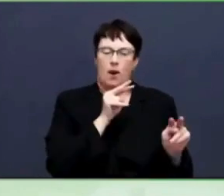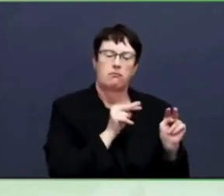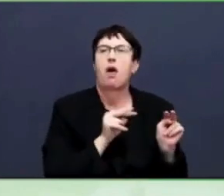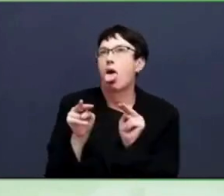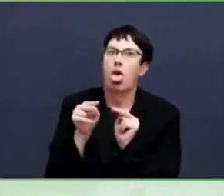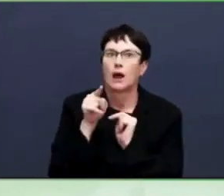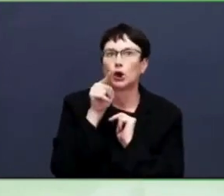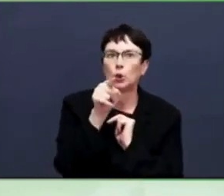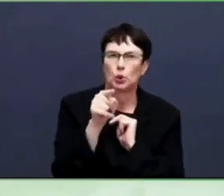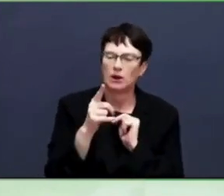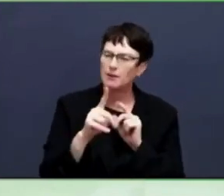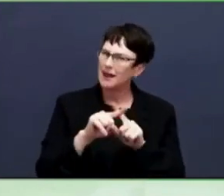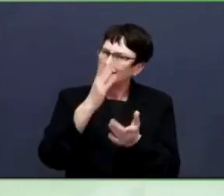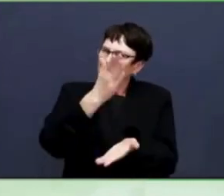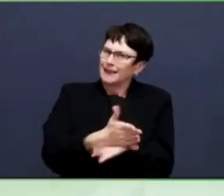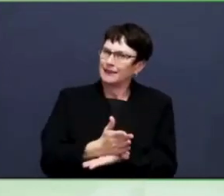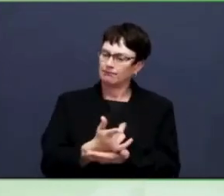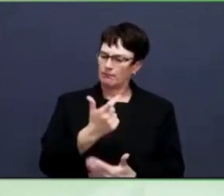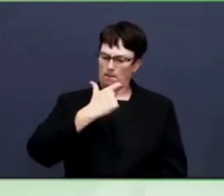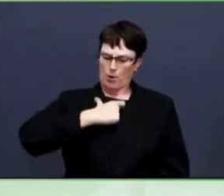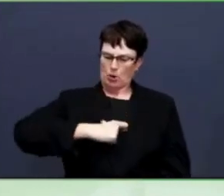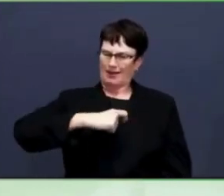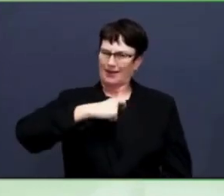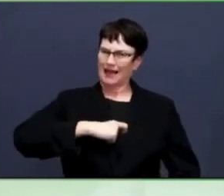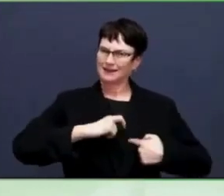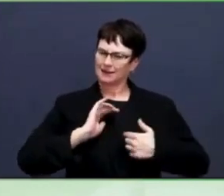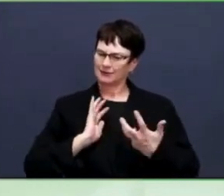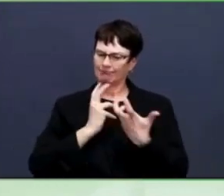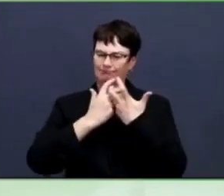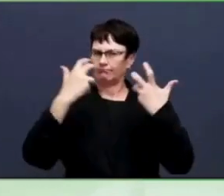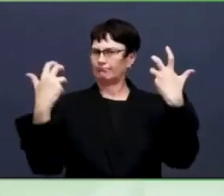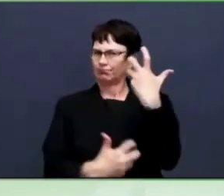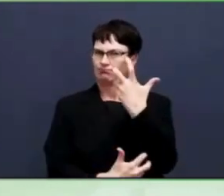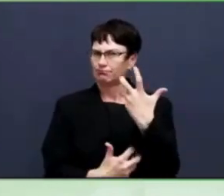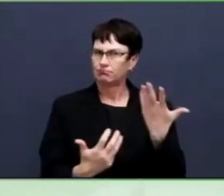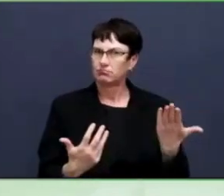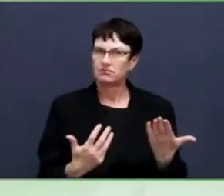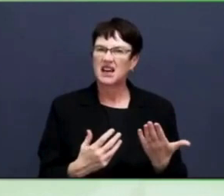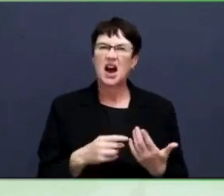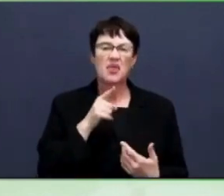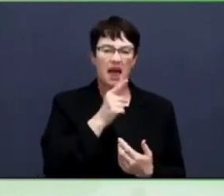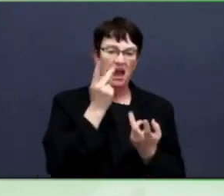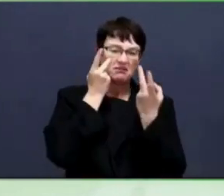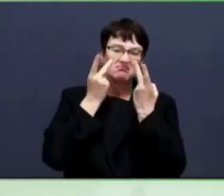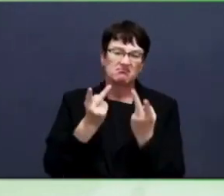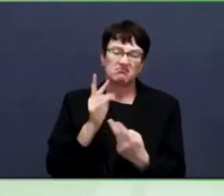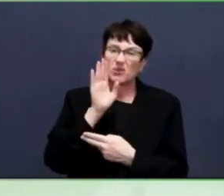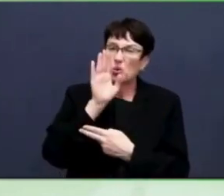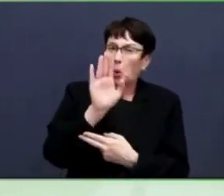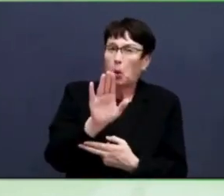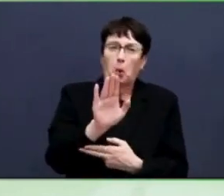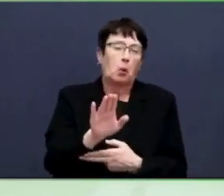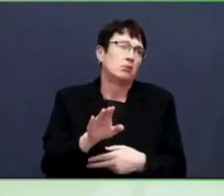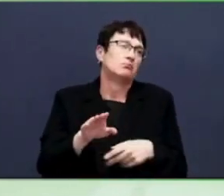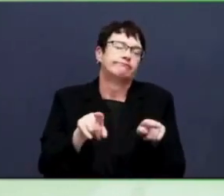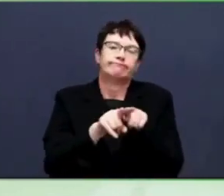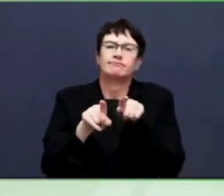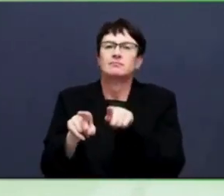by whether or not they're looking at the words in your CV or the words in your LinkedIn profile. So it's a combination of